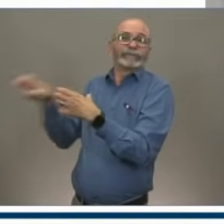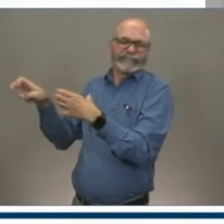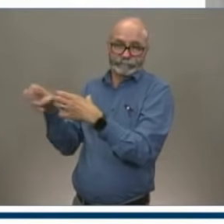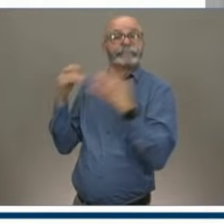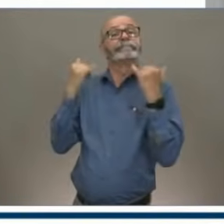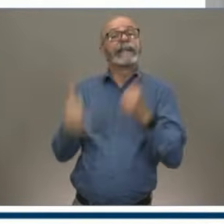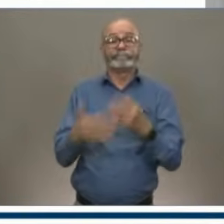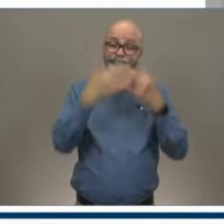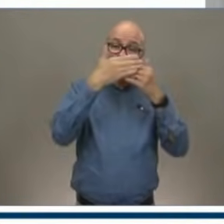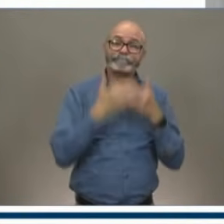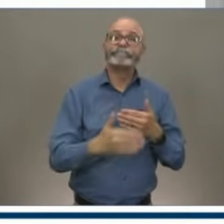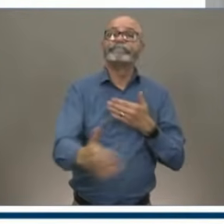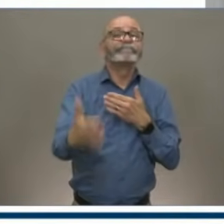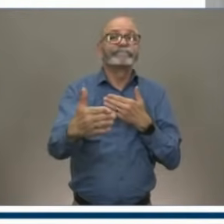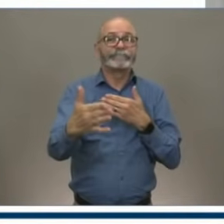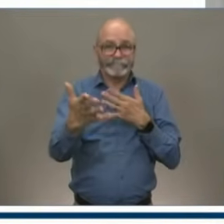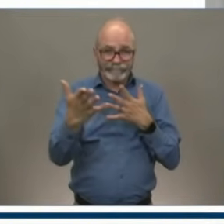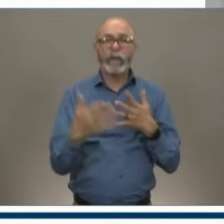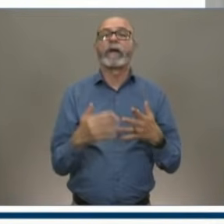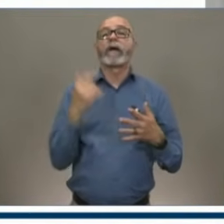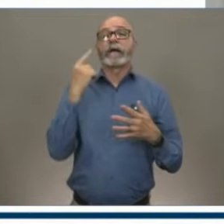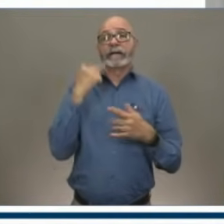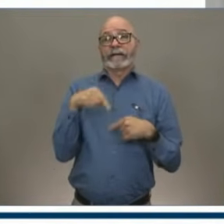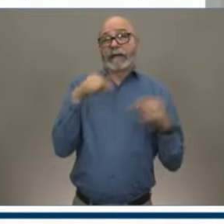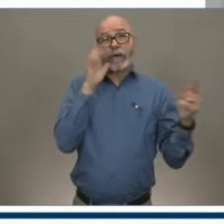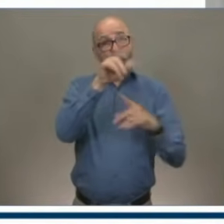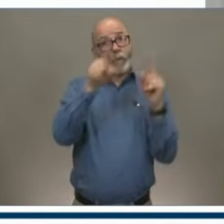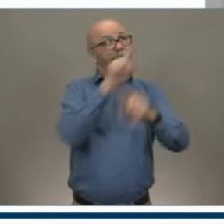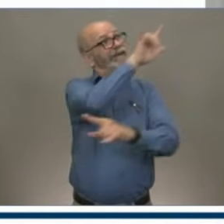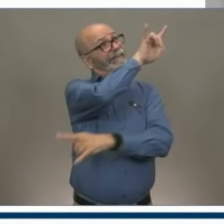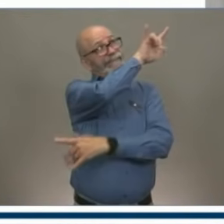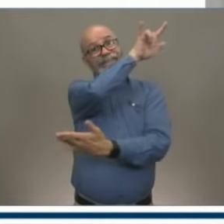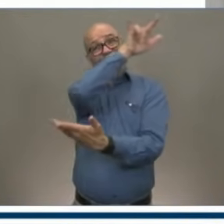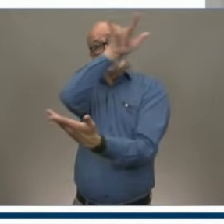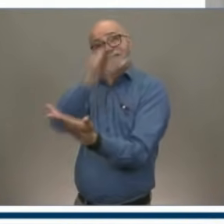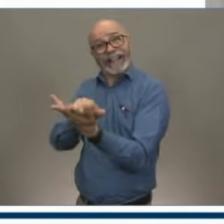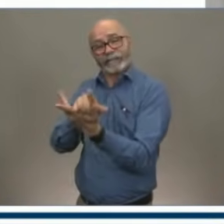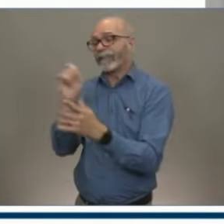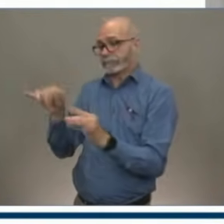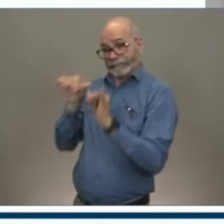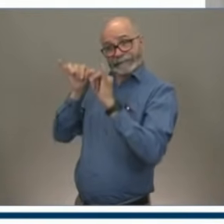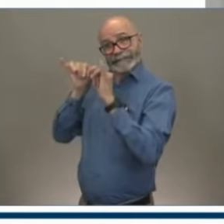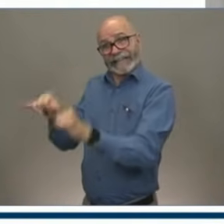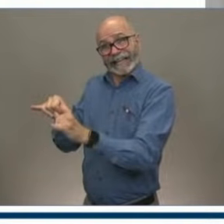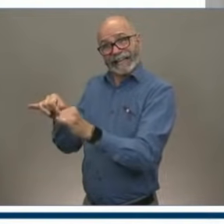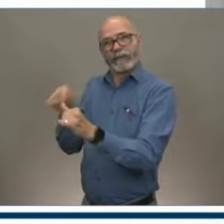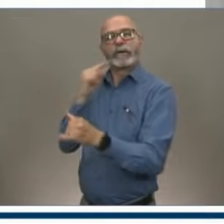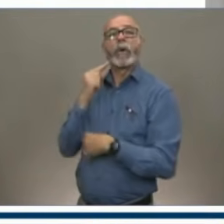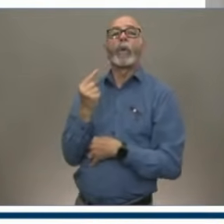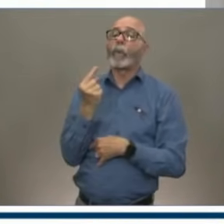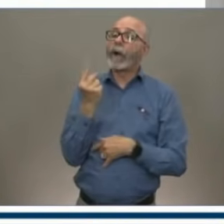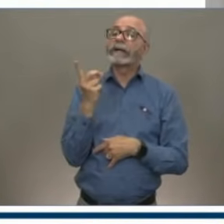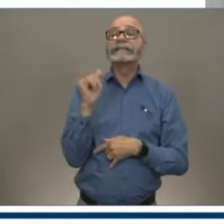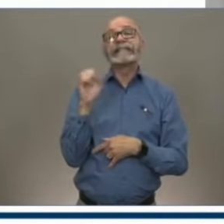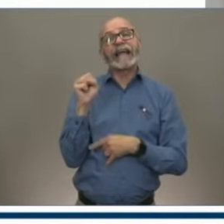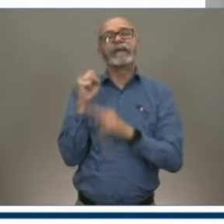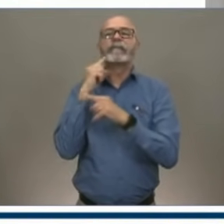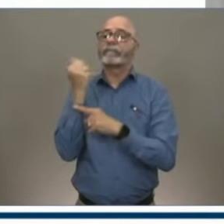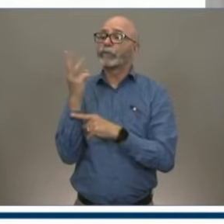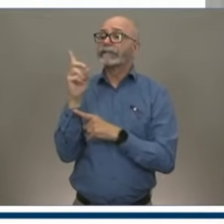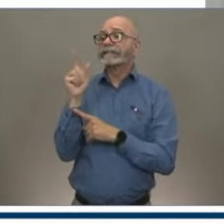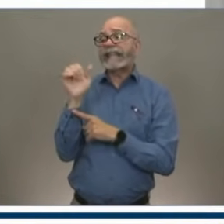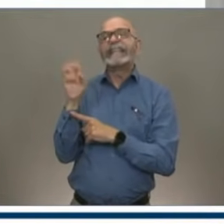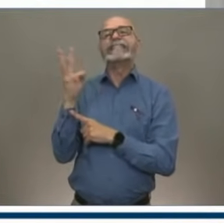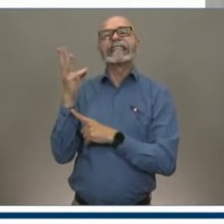tested between day 6 and 8 of their time at home. This will not change any of the restrictions, but it does offer